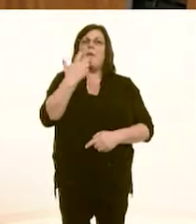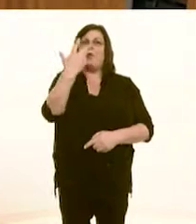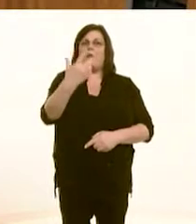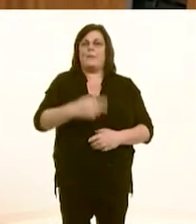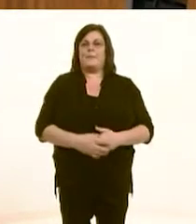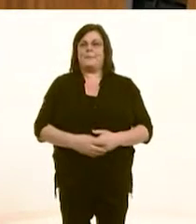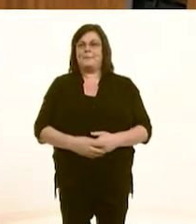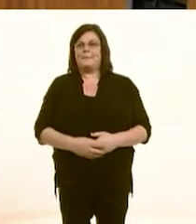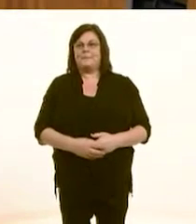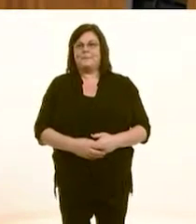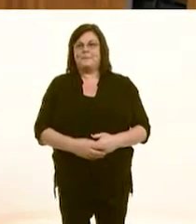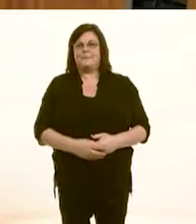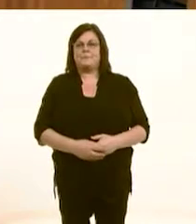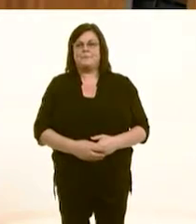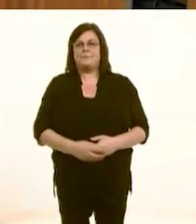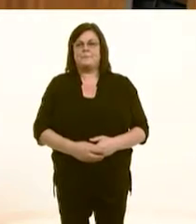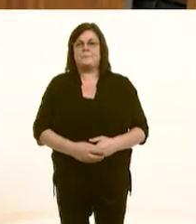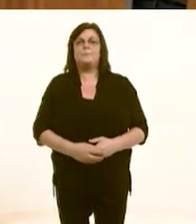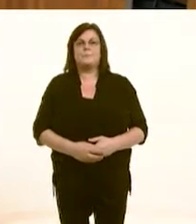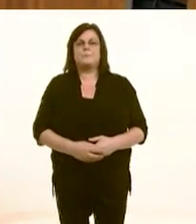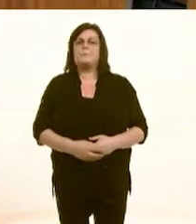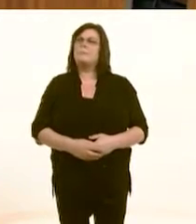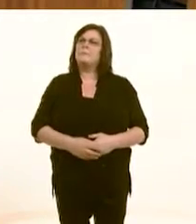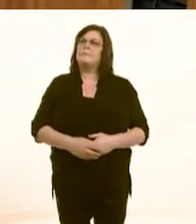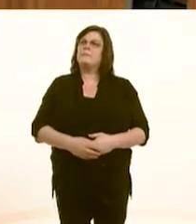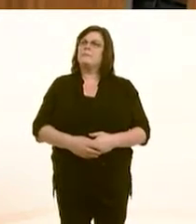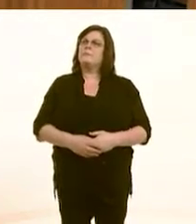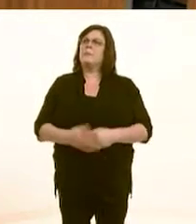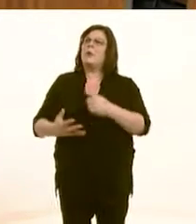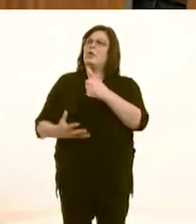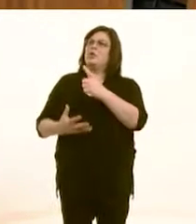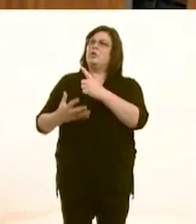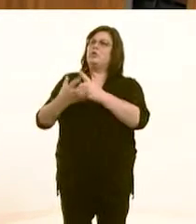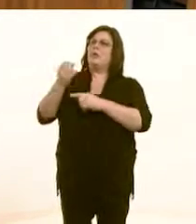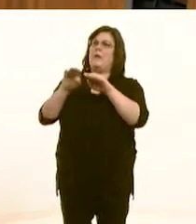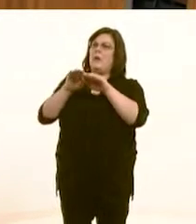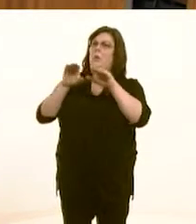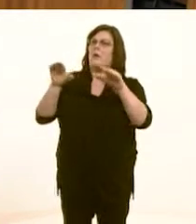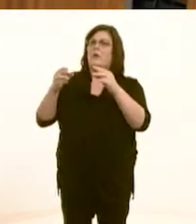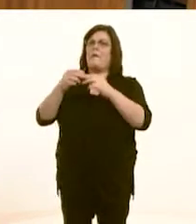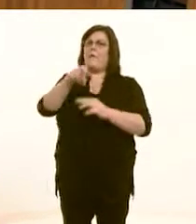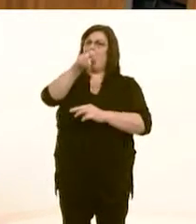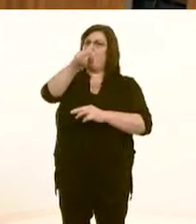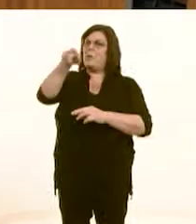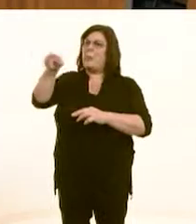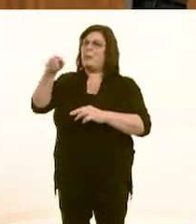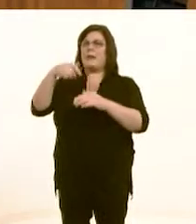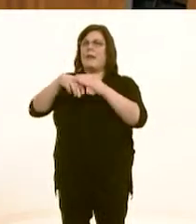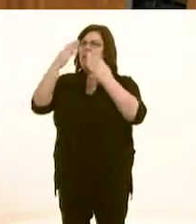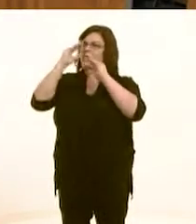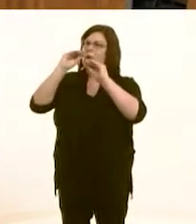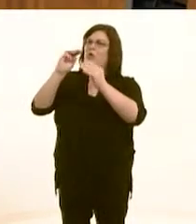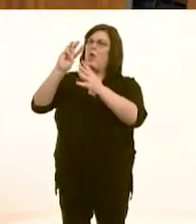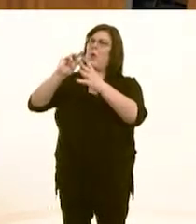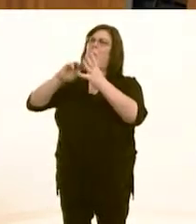Ashgar. Thank you, Madam Presiding Officer. What is the Welsh Government doing to achieve greater equality in pupils in educational outcomes? Committed to ensuring that